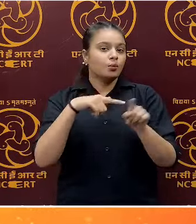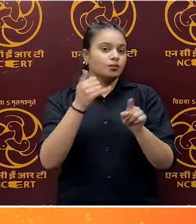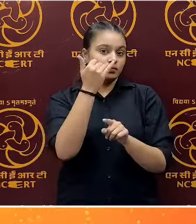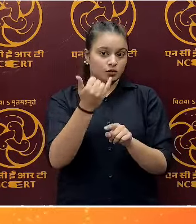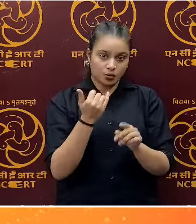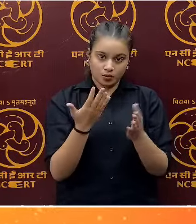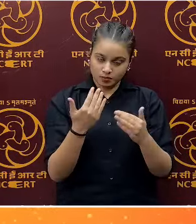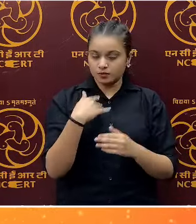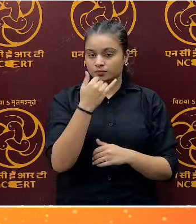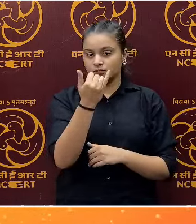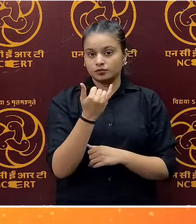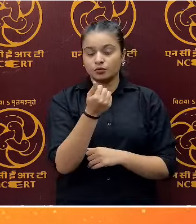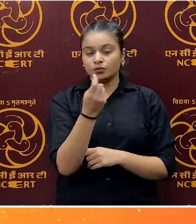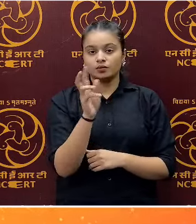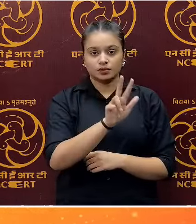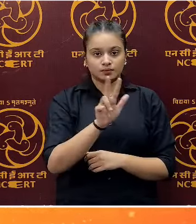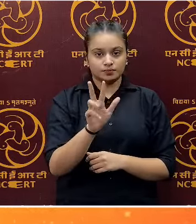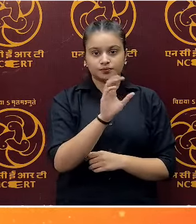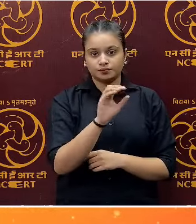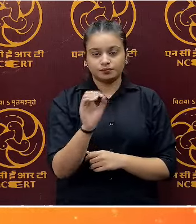on